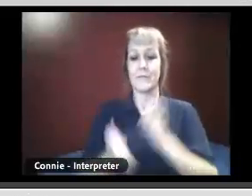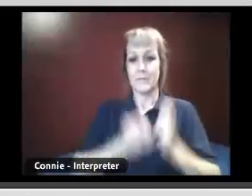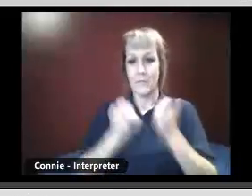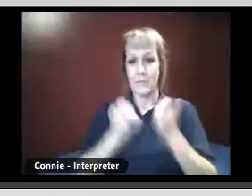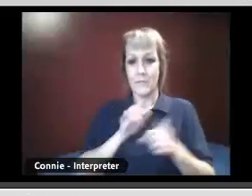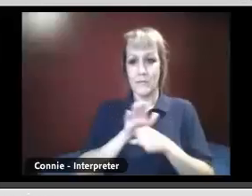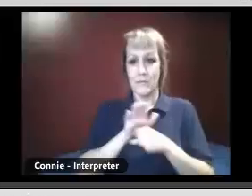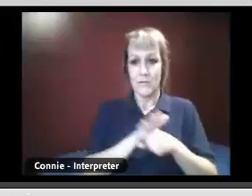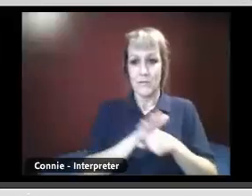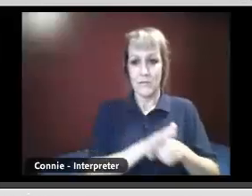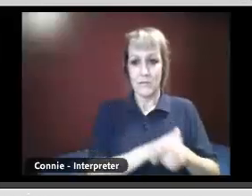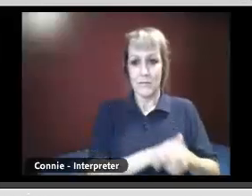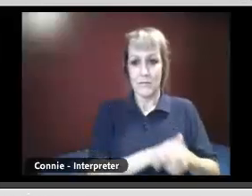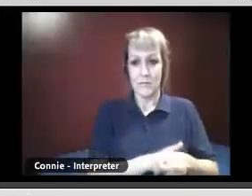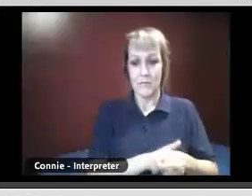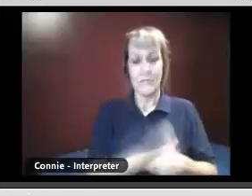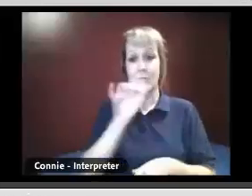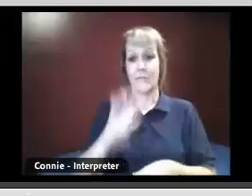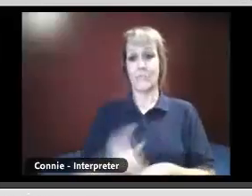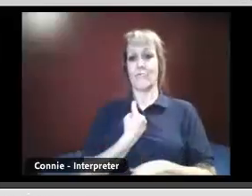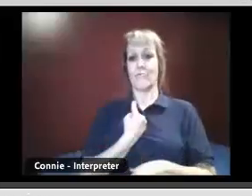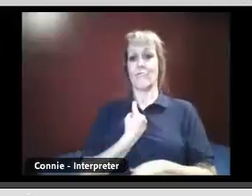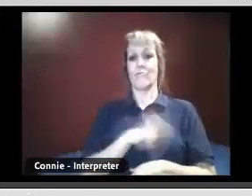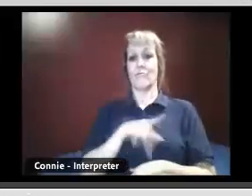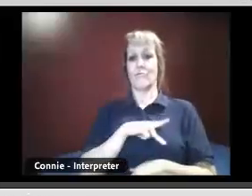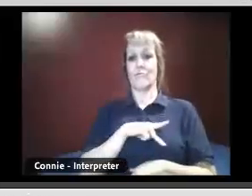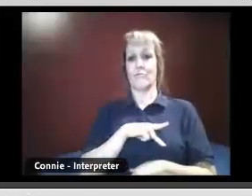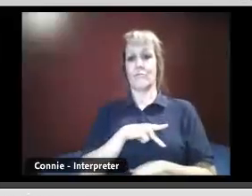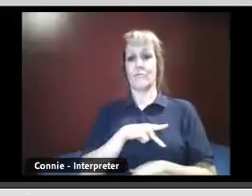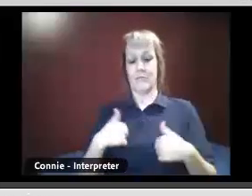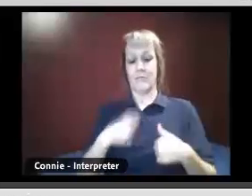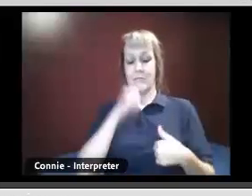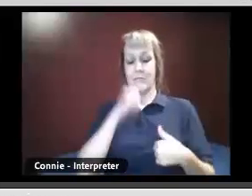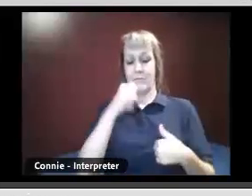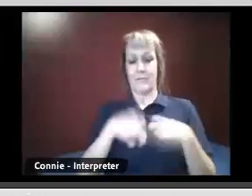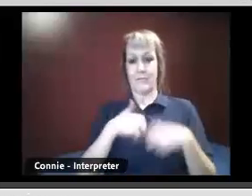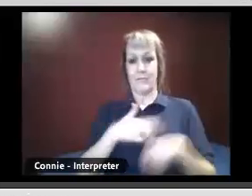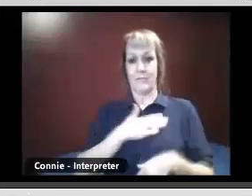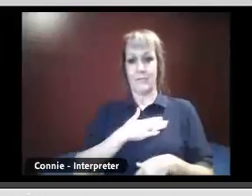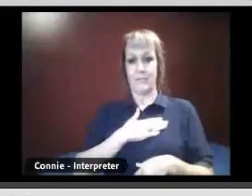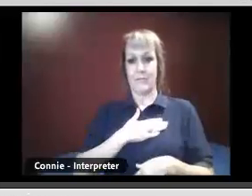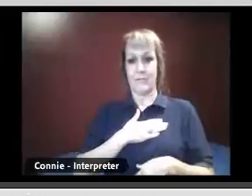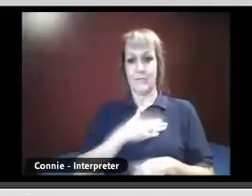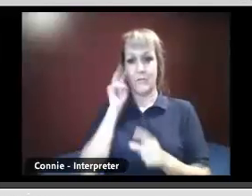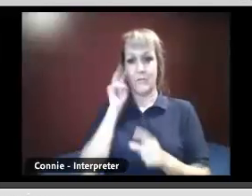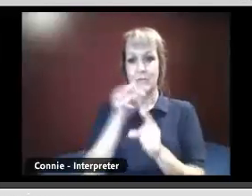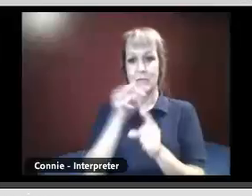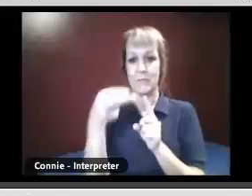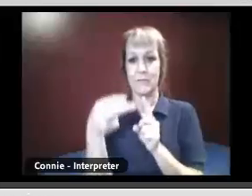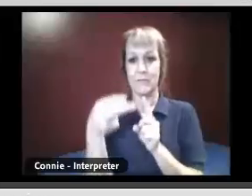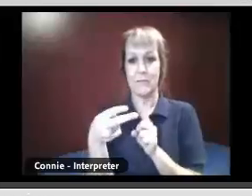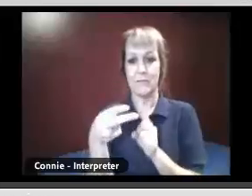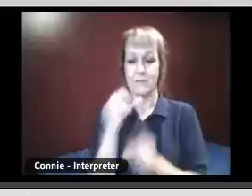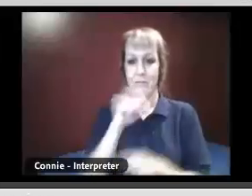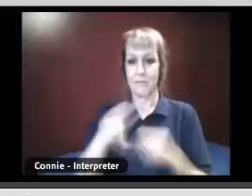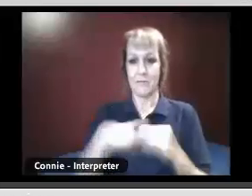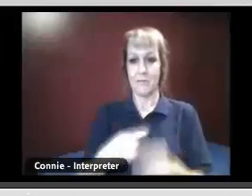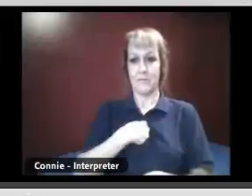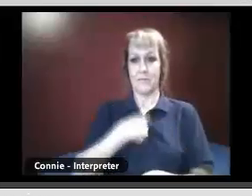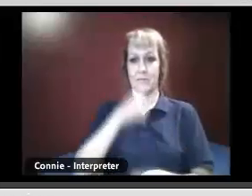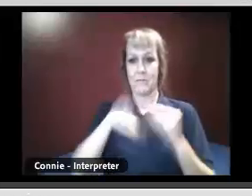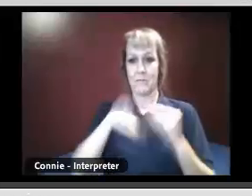recede. Don't take it personally. We have a problem. And as we look at it from that perspective, it's not about you, it's not about me, we have